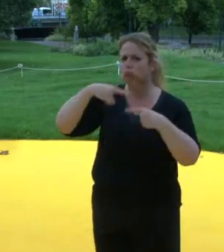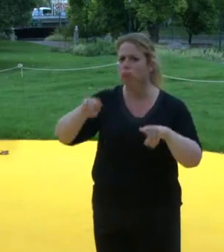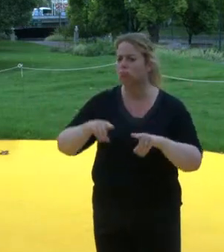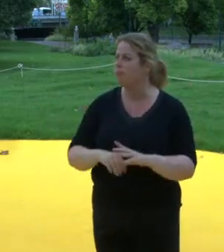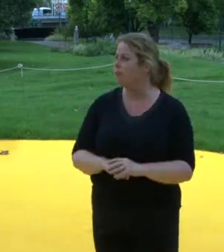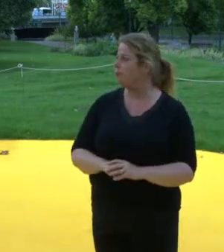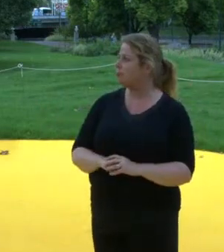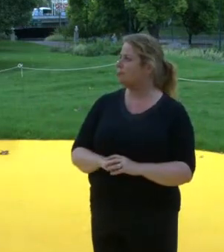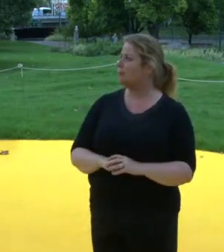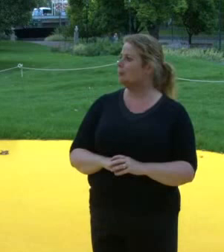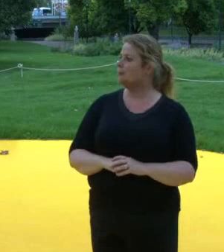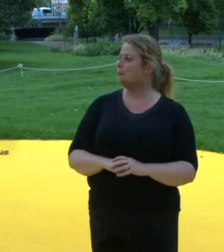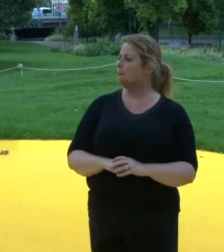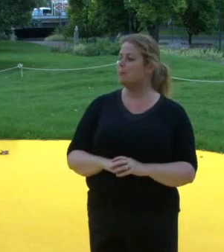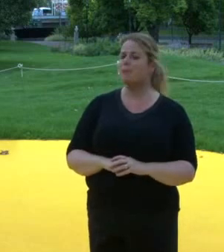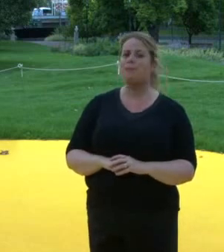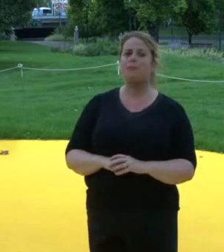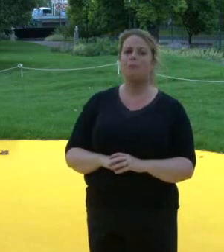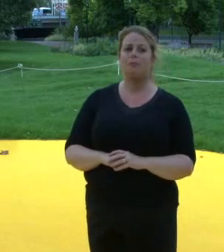one.